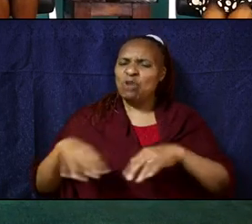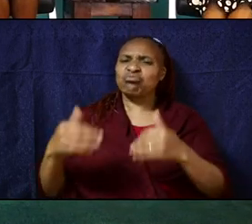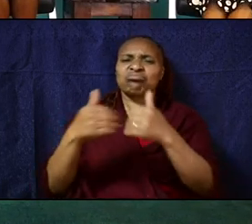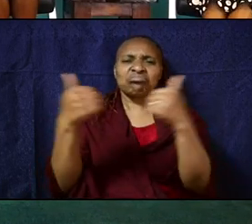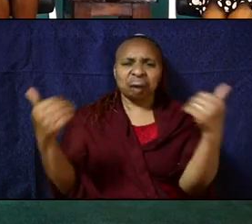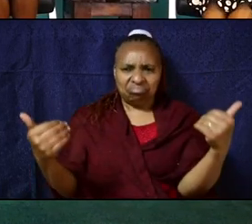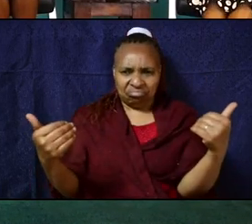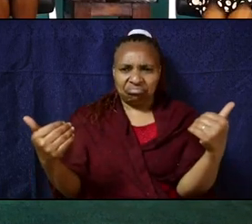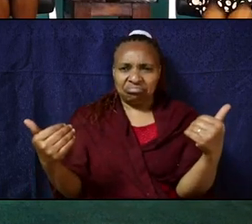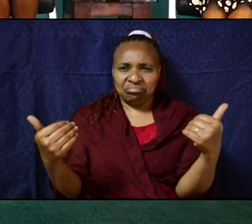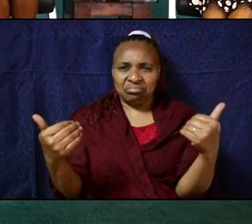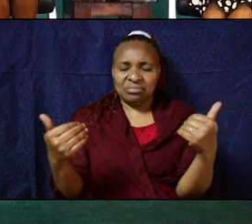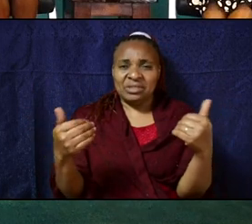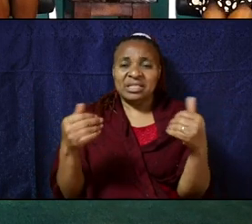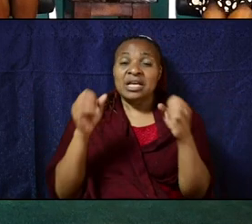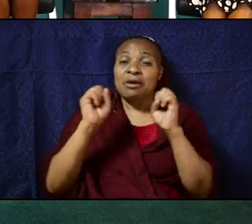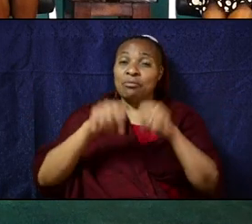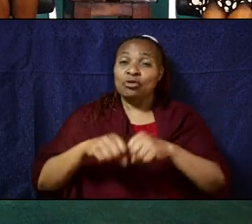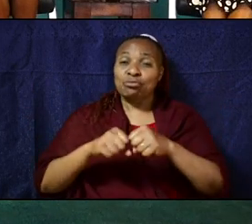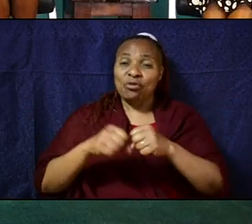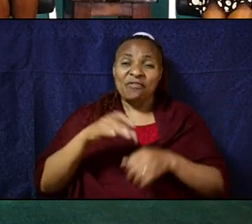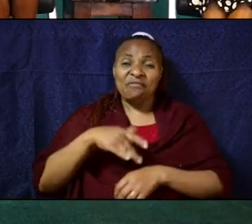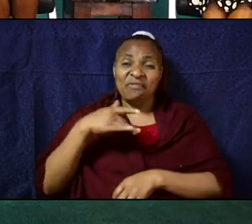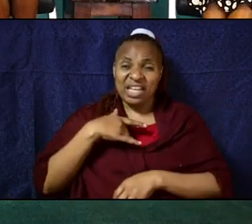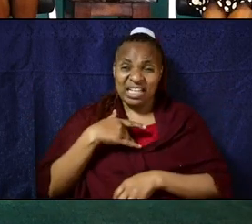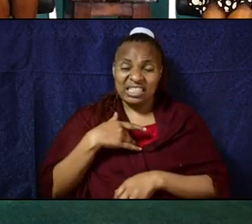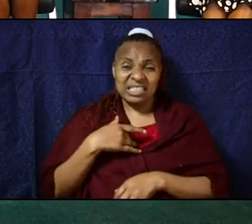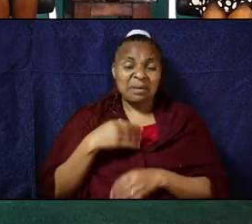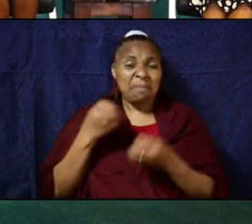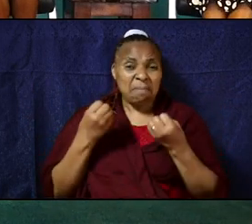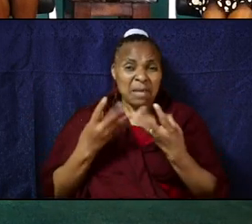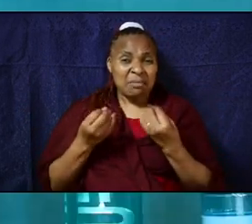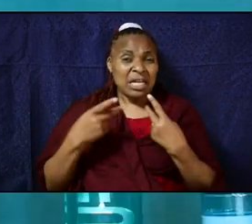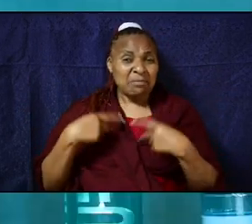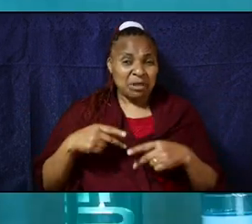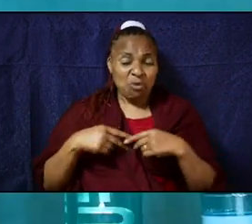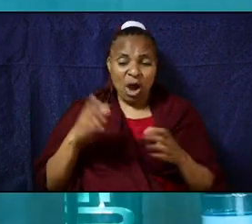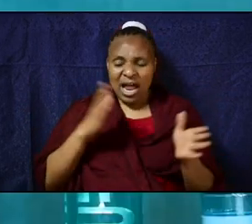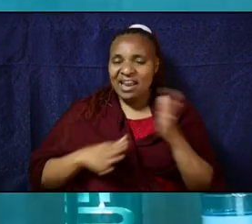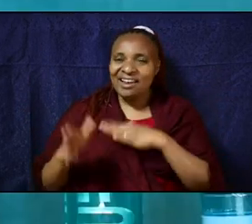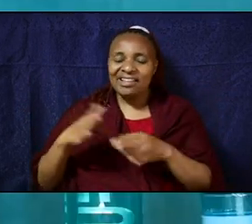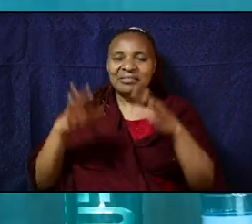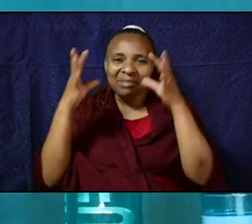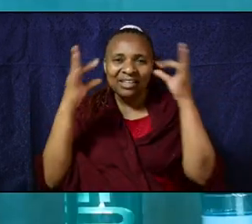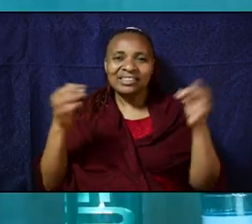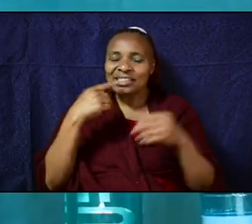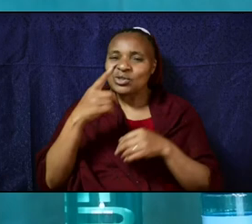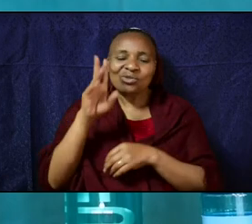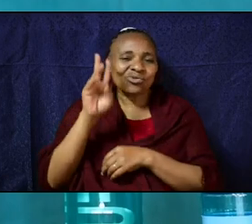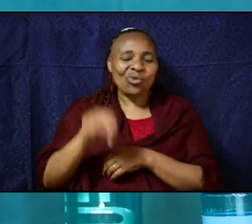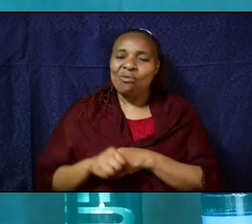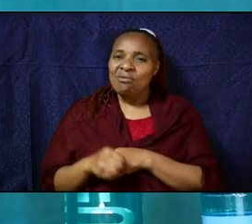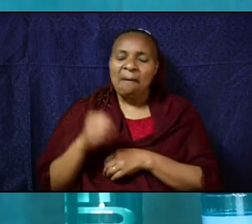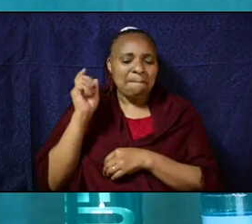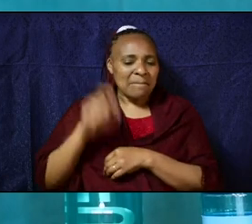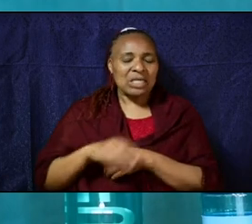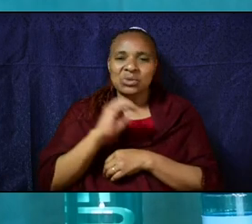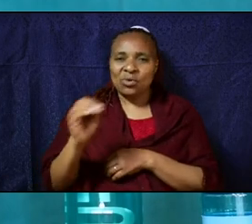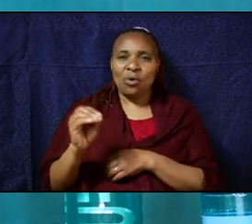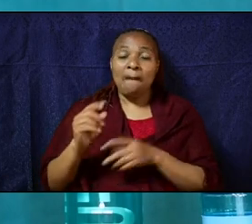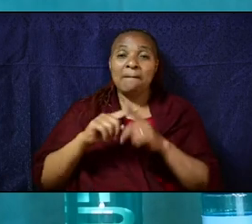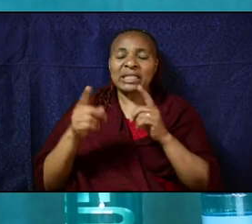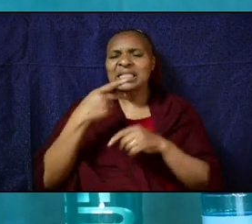separate. Most people fail to see that. So most people hear arranged marriages, they're like, no, it's not a must. But